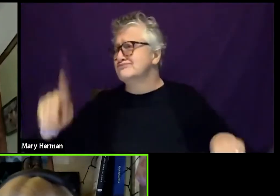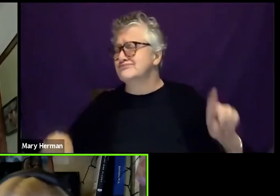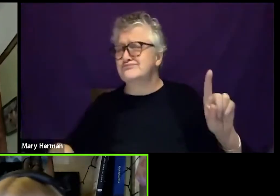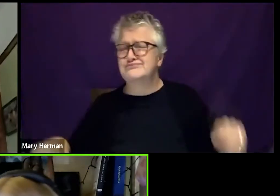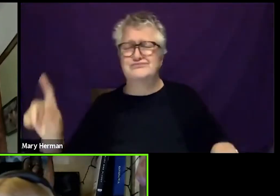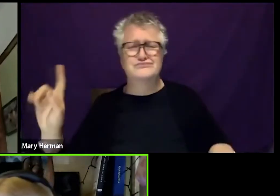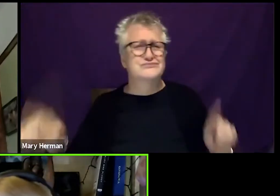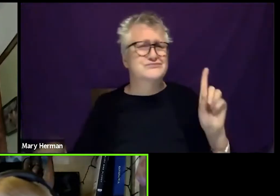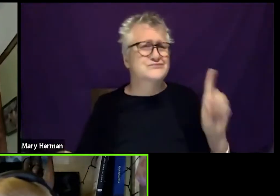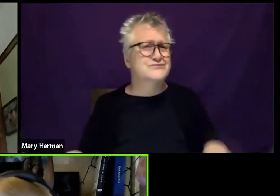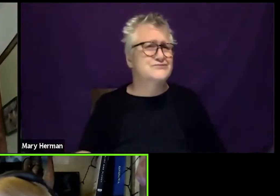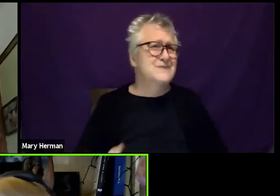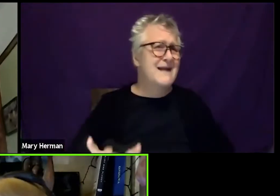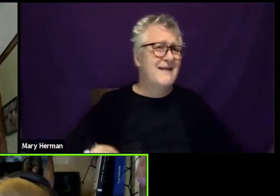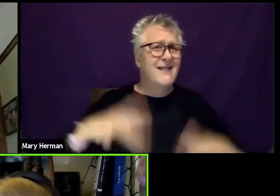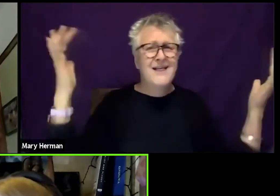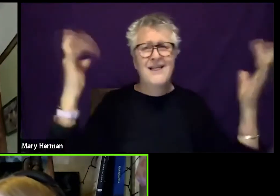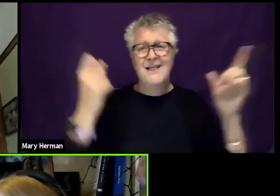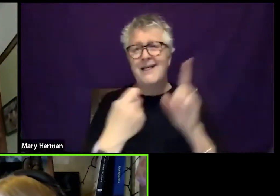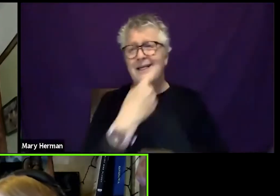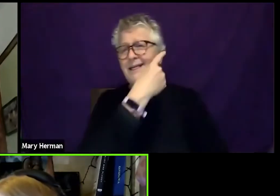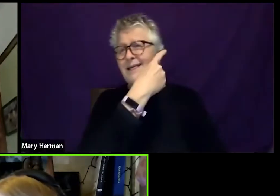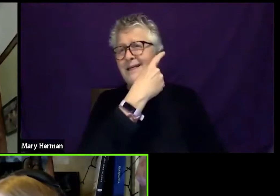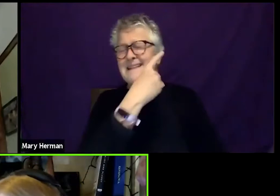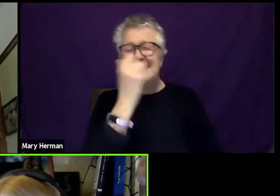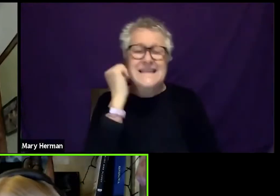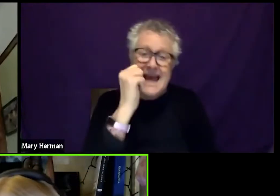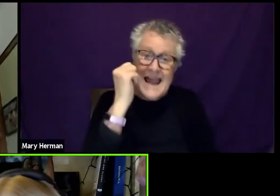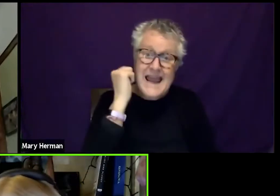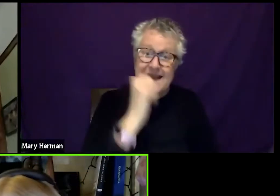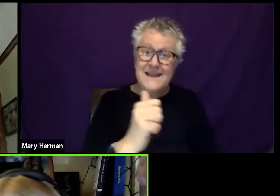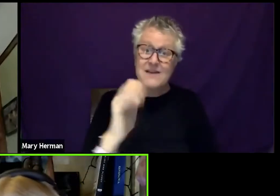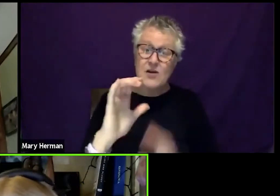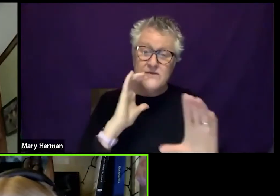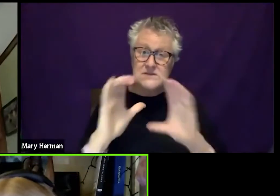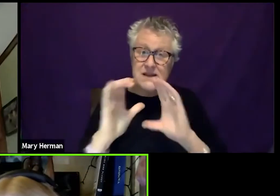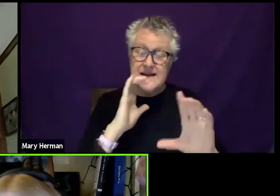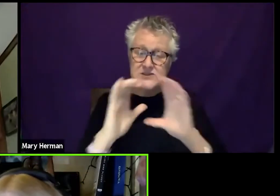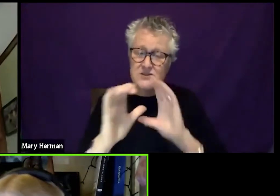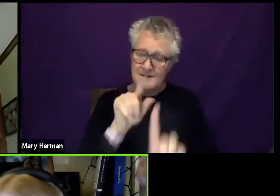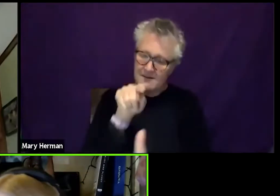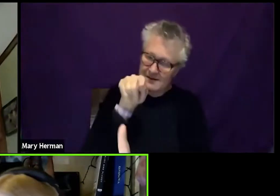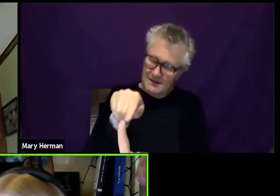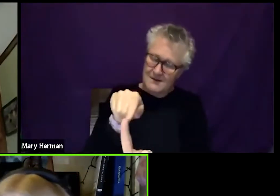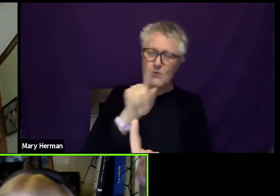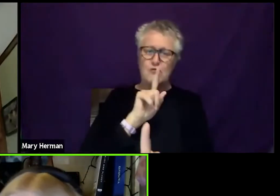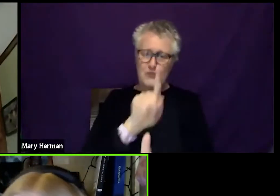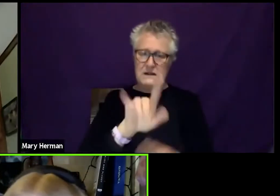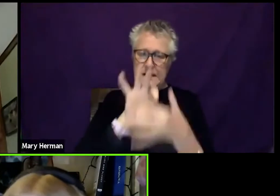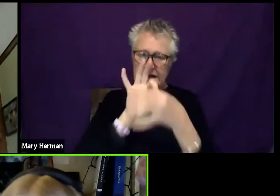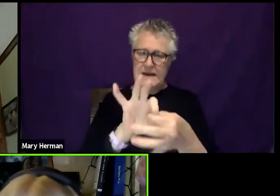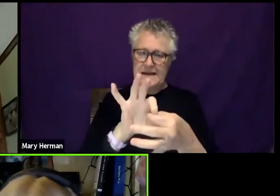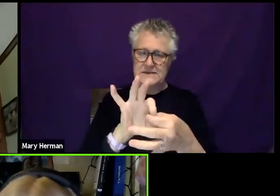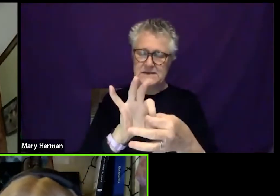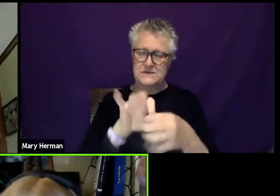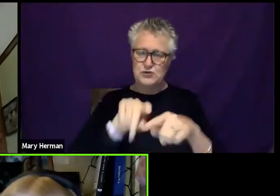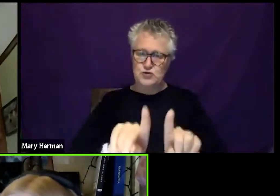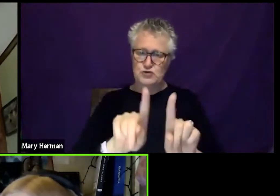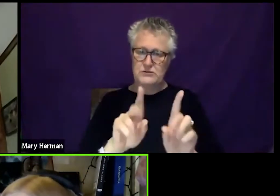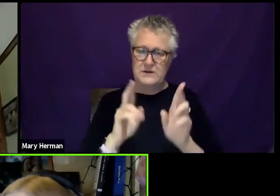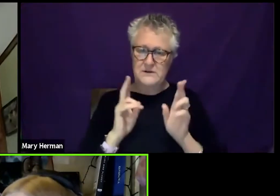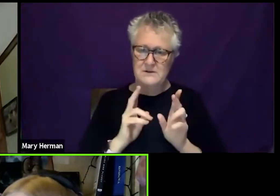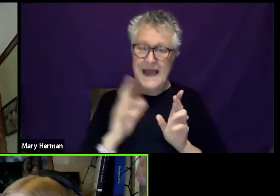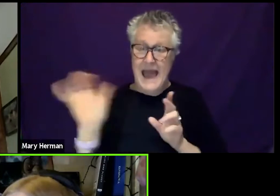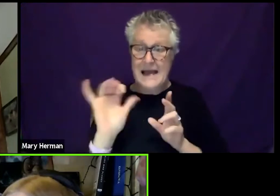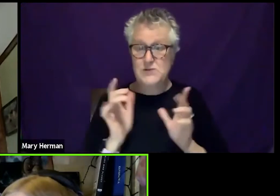it's those daily conversations that really connect us as human beings. And that's what we've been missing during this pandemic.